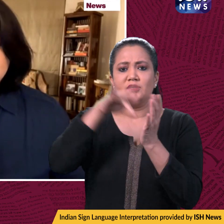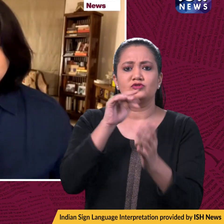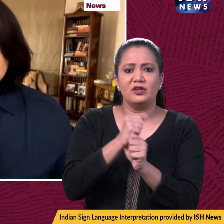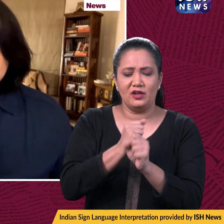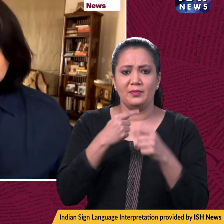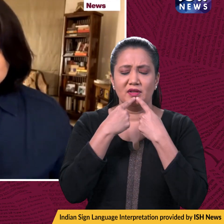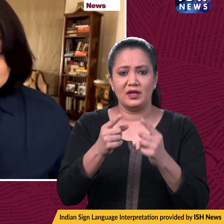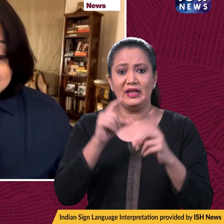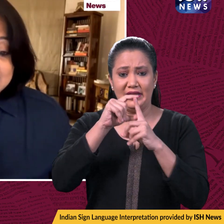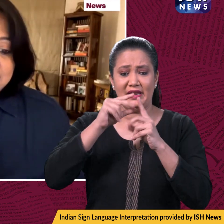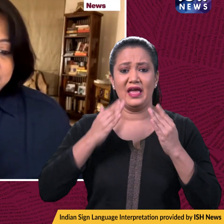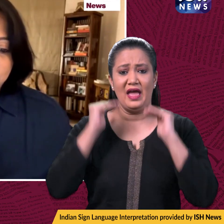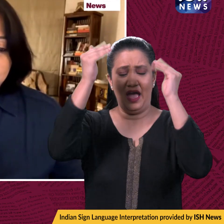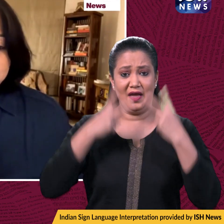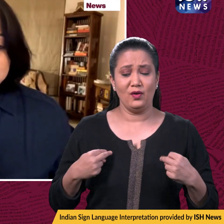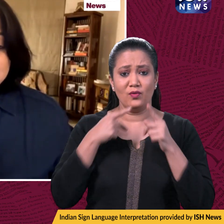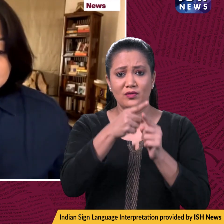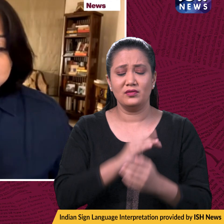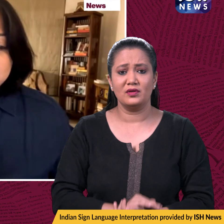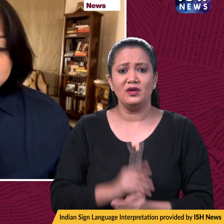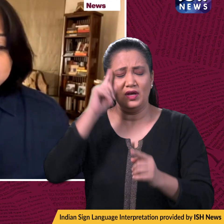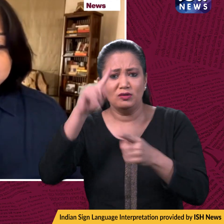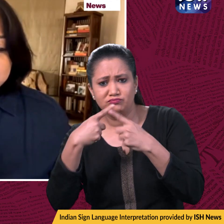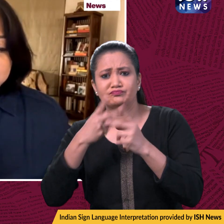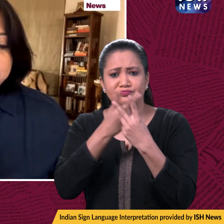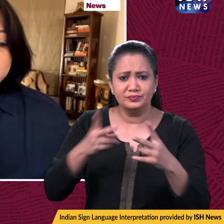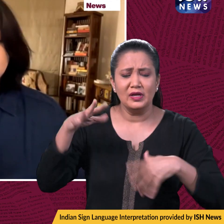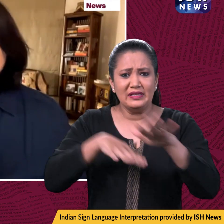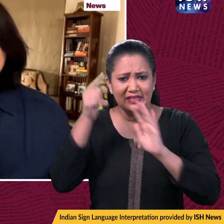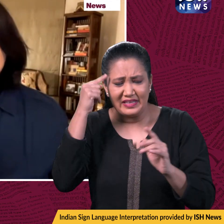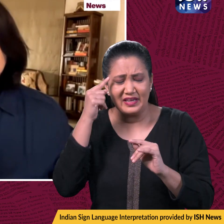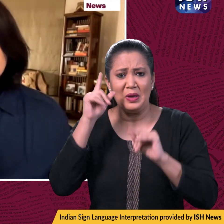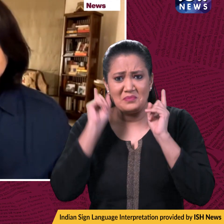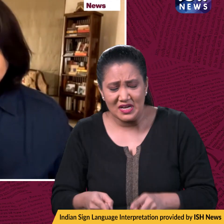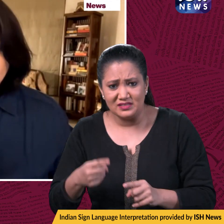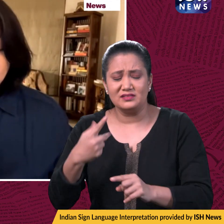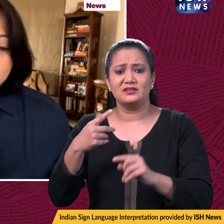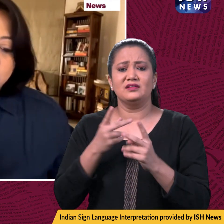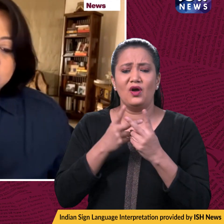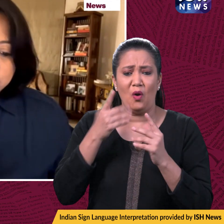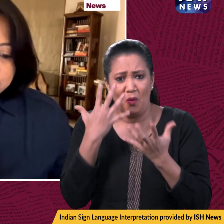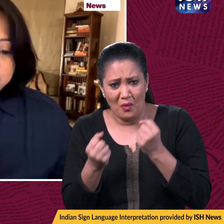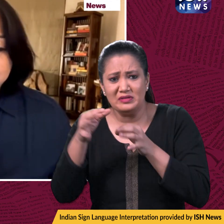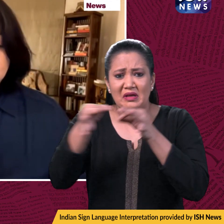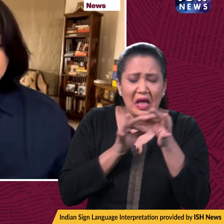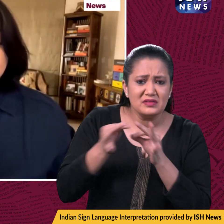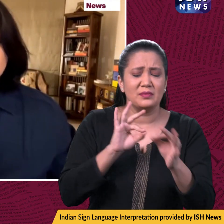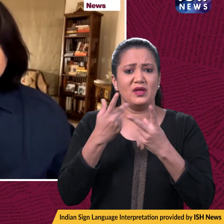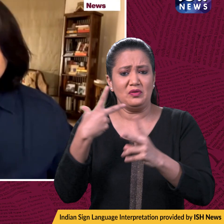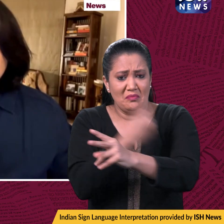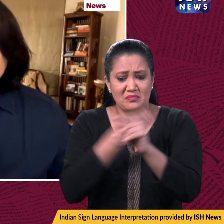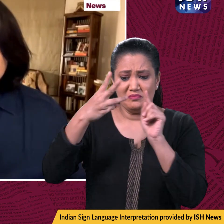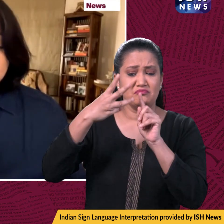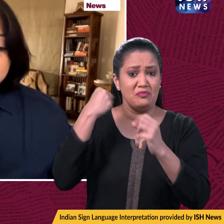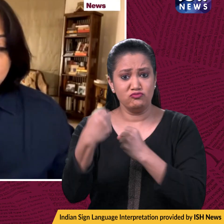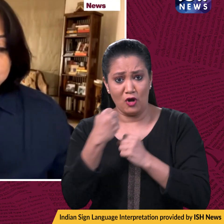The central government has told the Delhi High Court that experts are currently deliberating on the possible need for or the justification